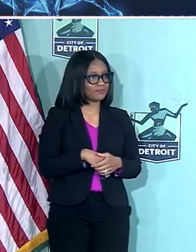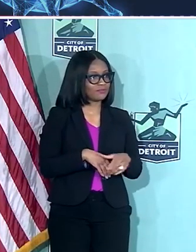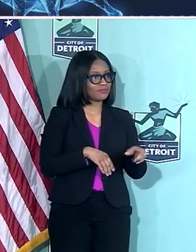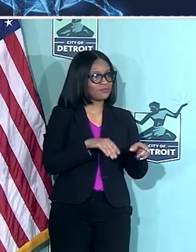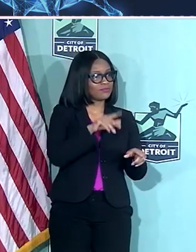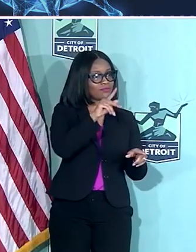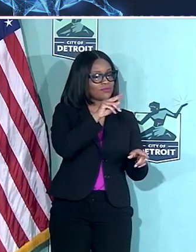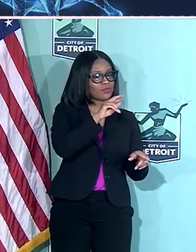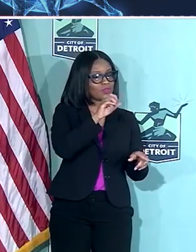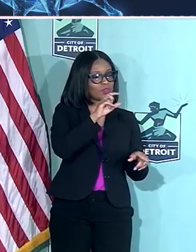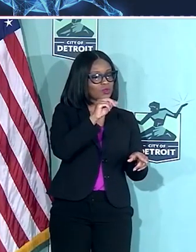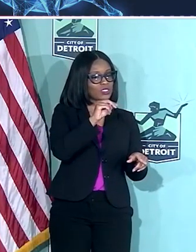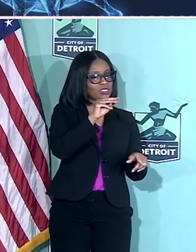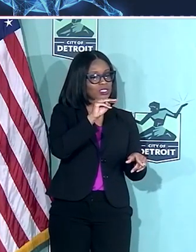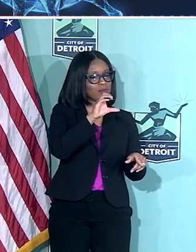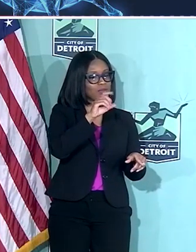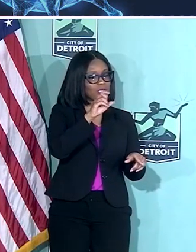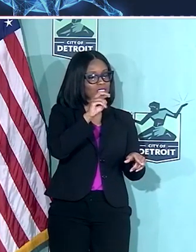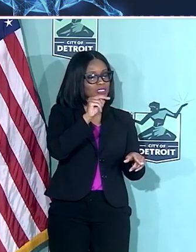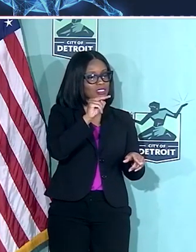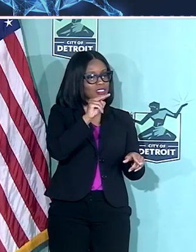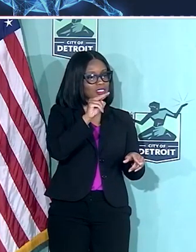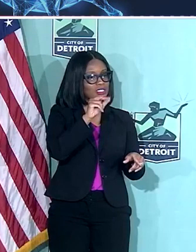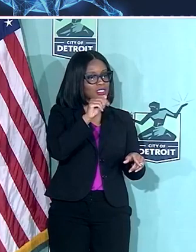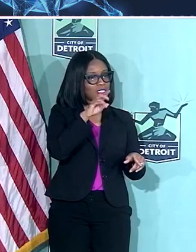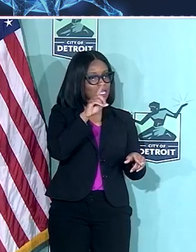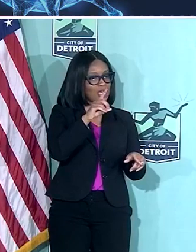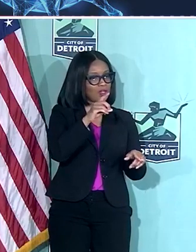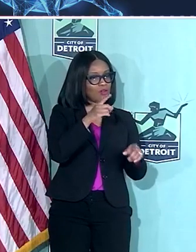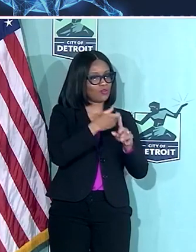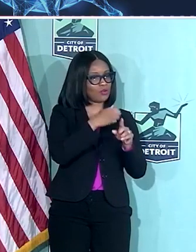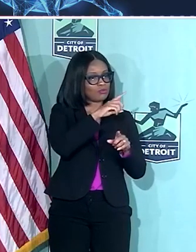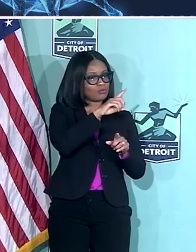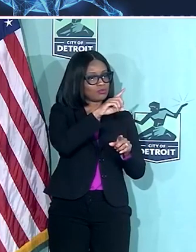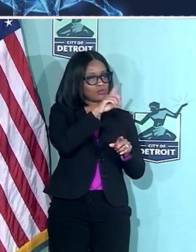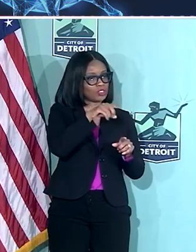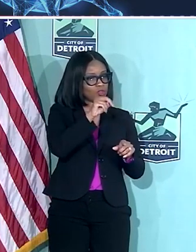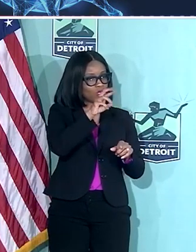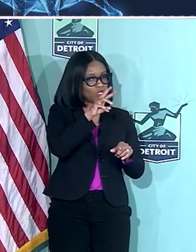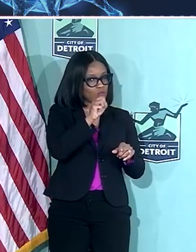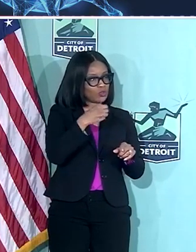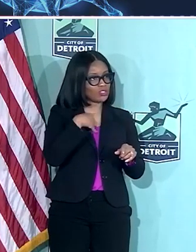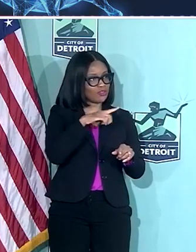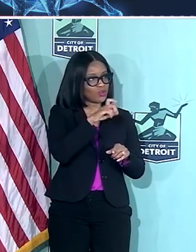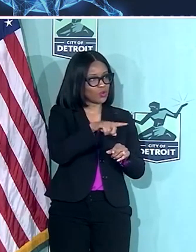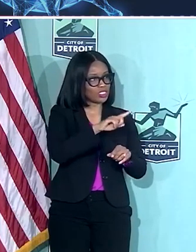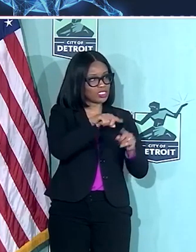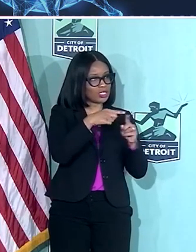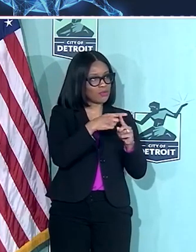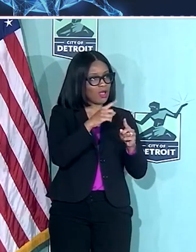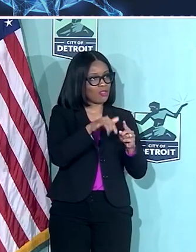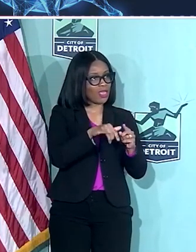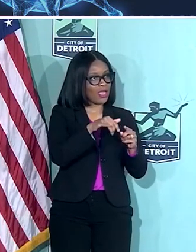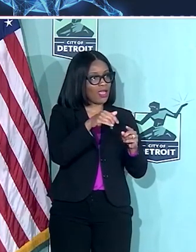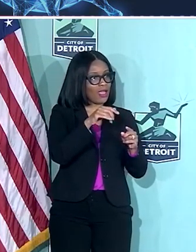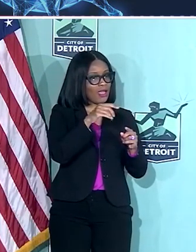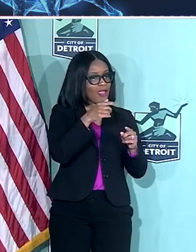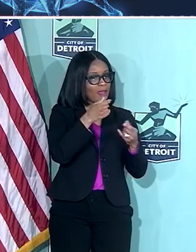McDonald from the Detroit News had a quick question about the playbook and wanting to know for certain, are these recommended